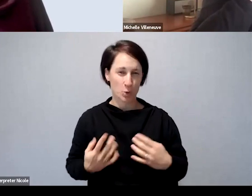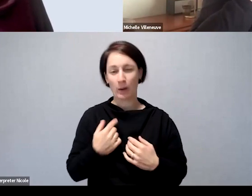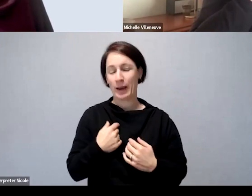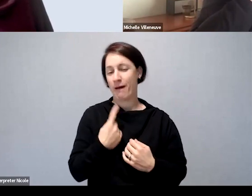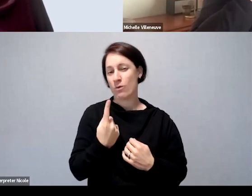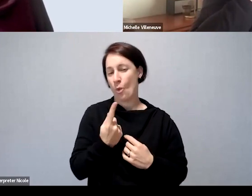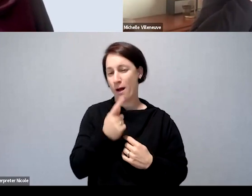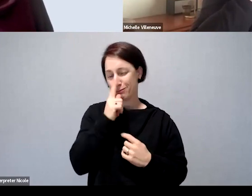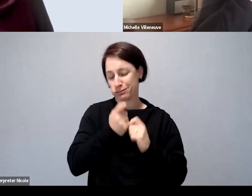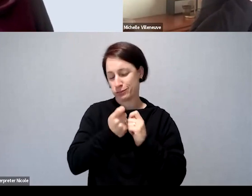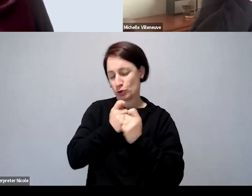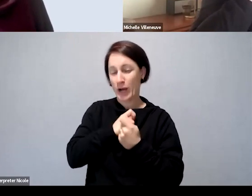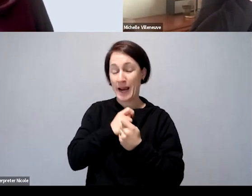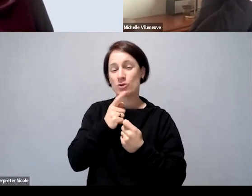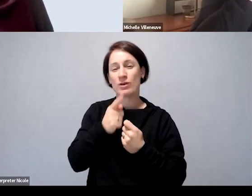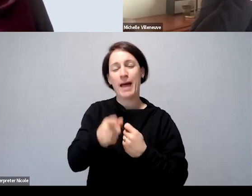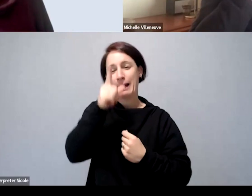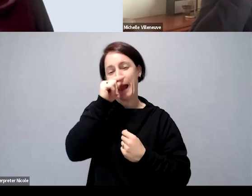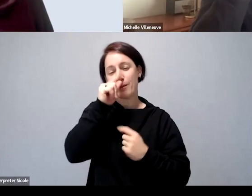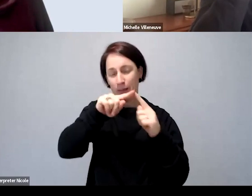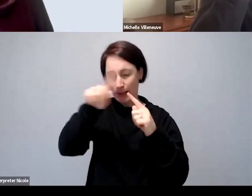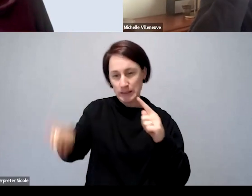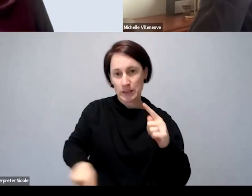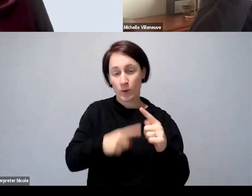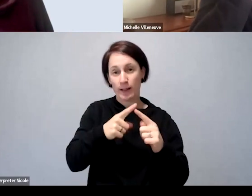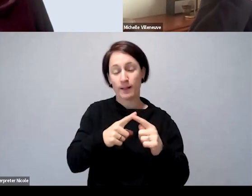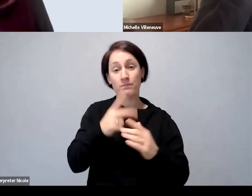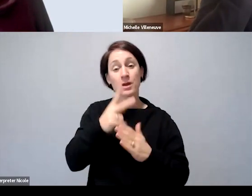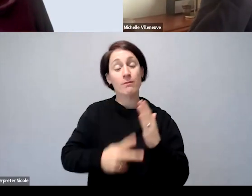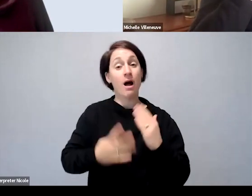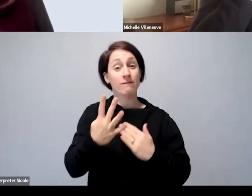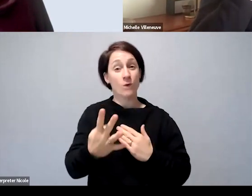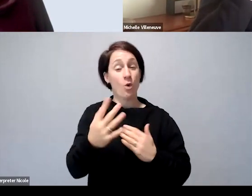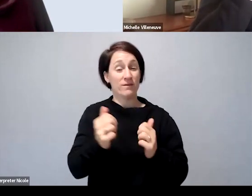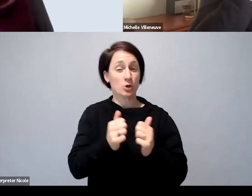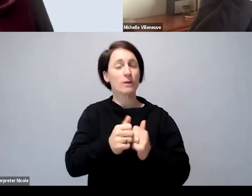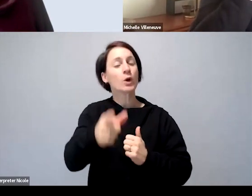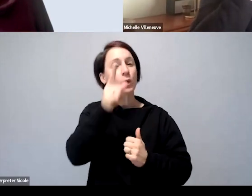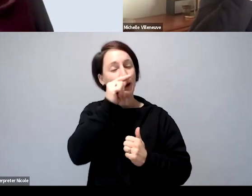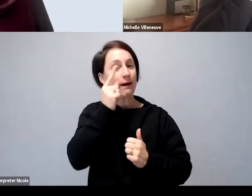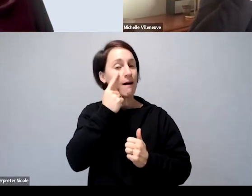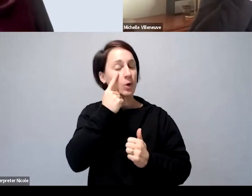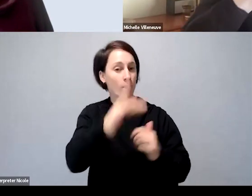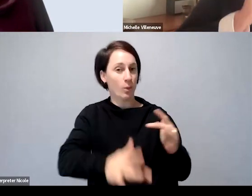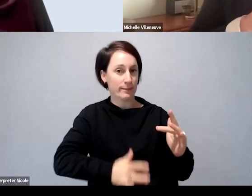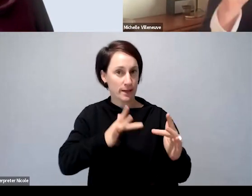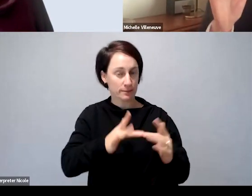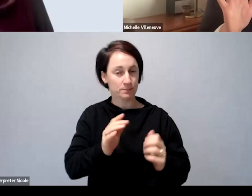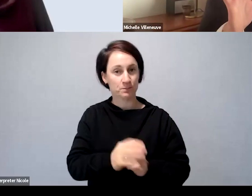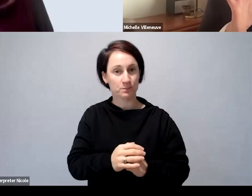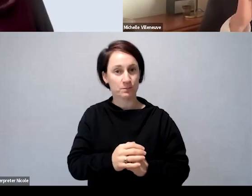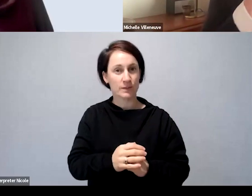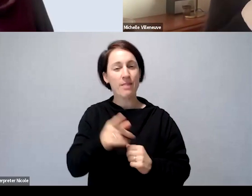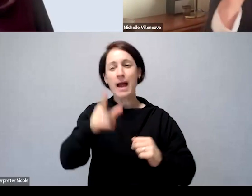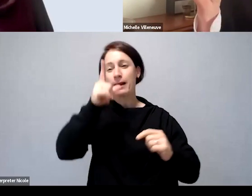made to the capability wheel. In part 4 of the framework document, go to the website to find that. You'll see that we've put the